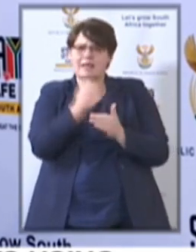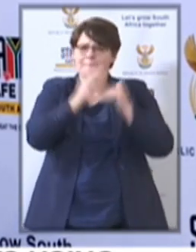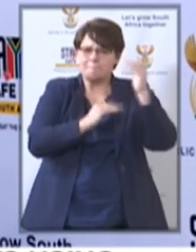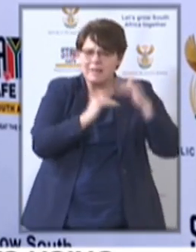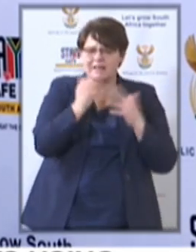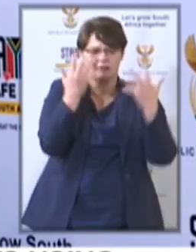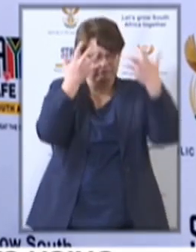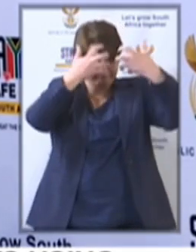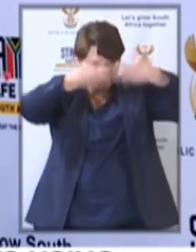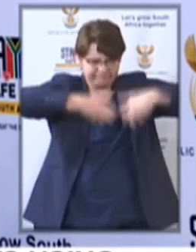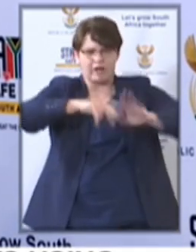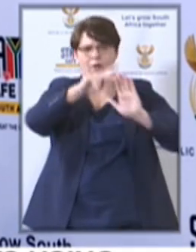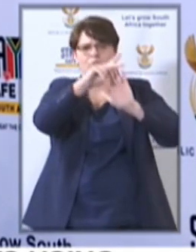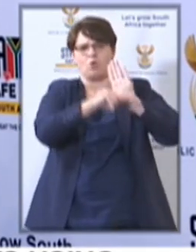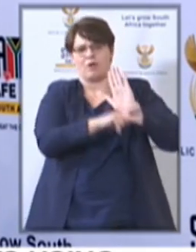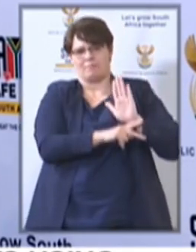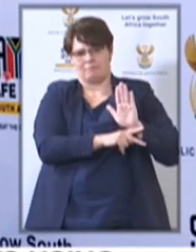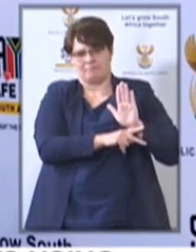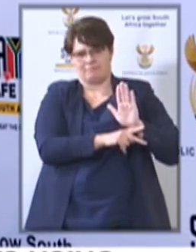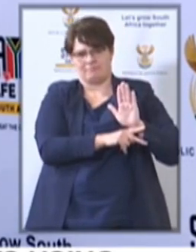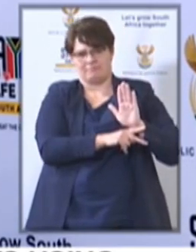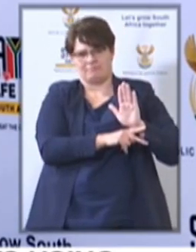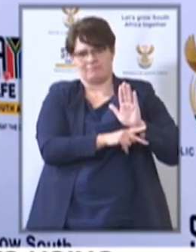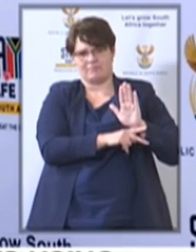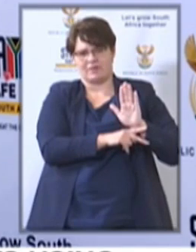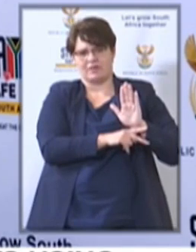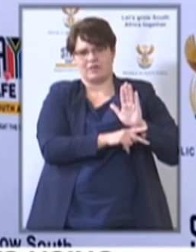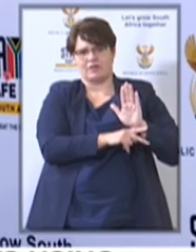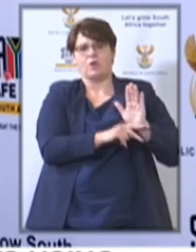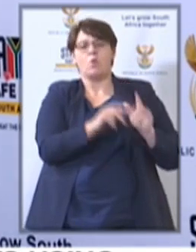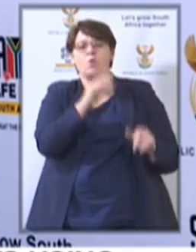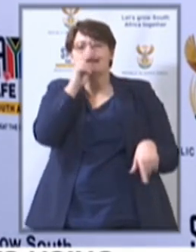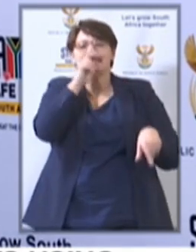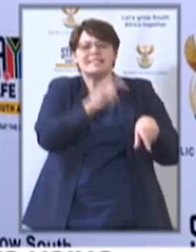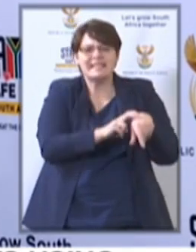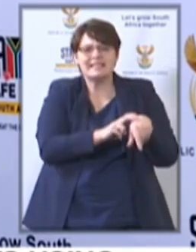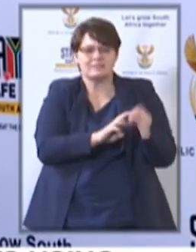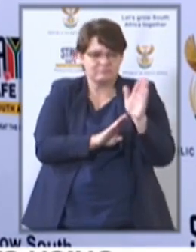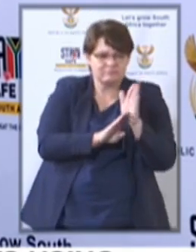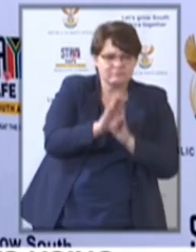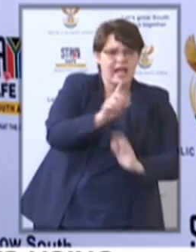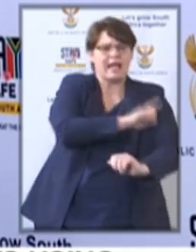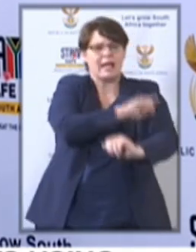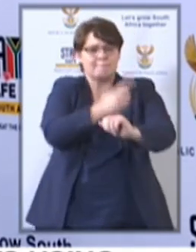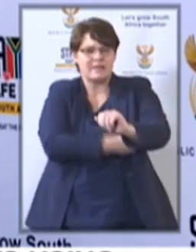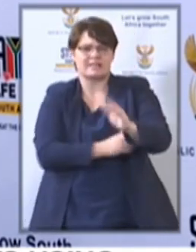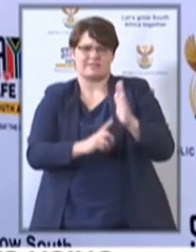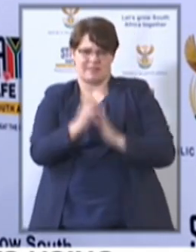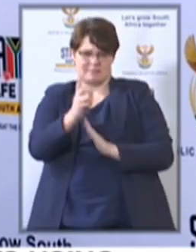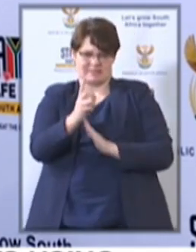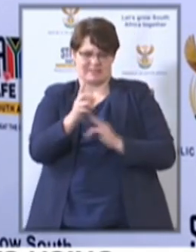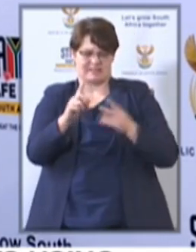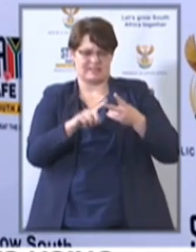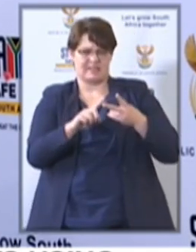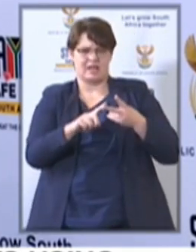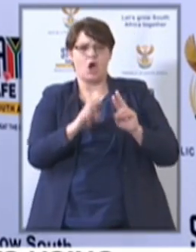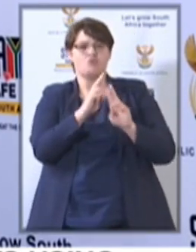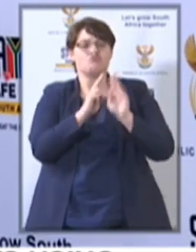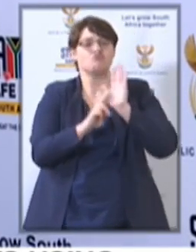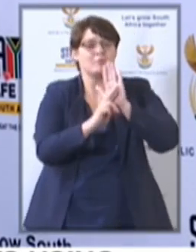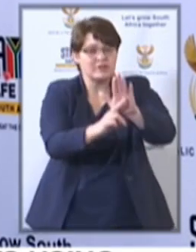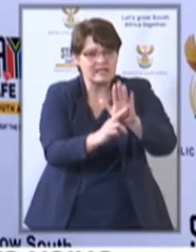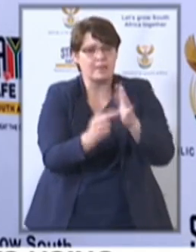nationally coordinated program to enable accelerated capacity development, greater